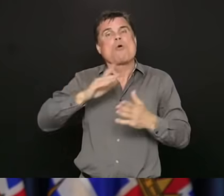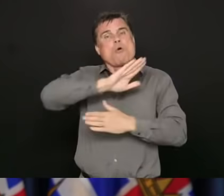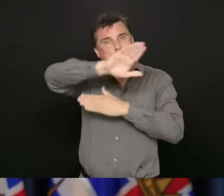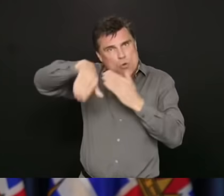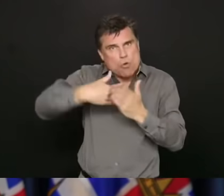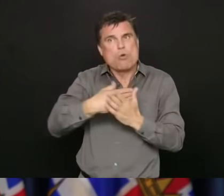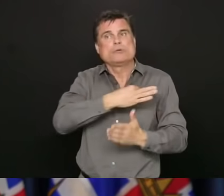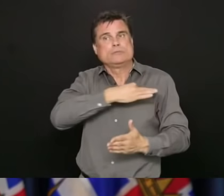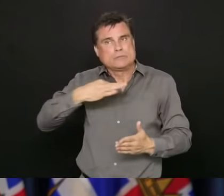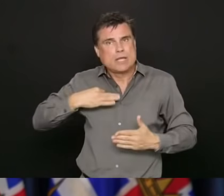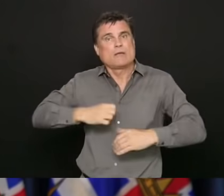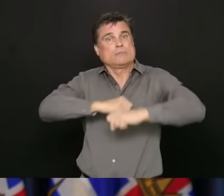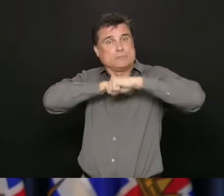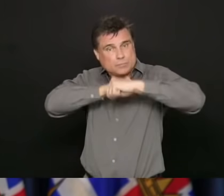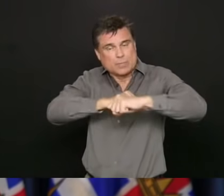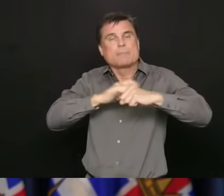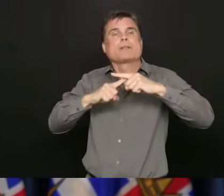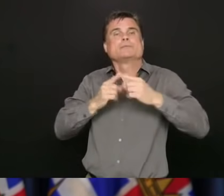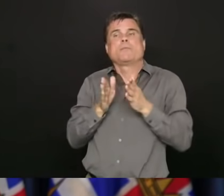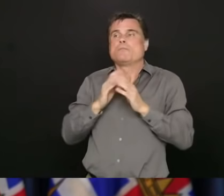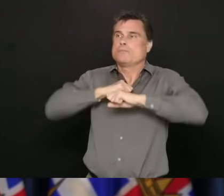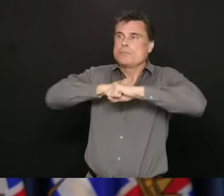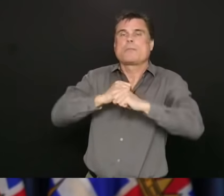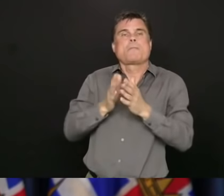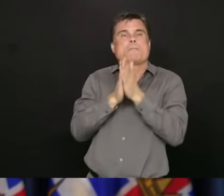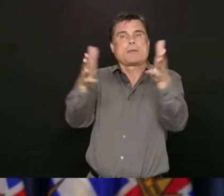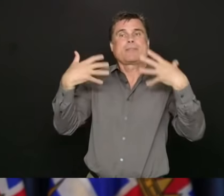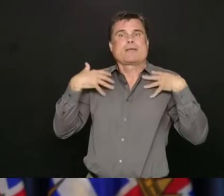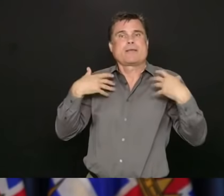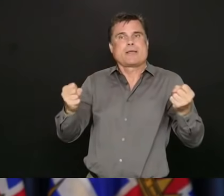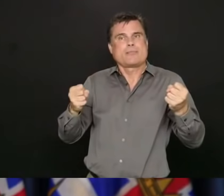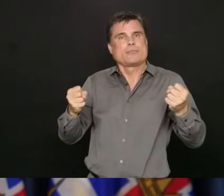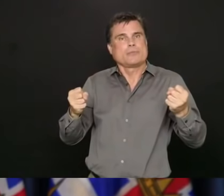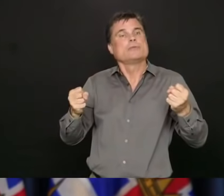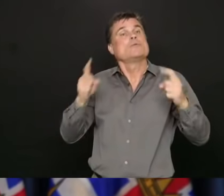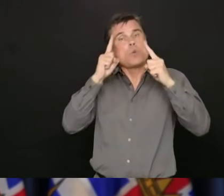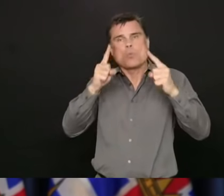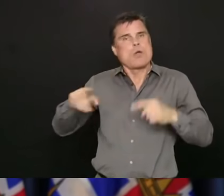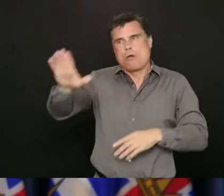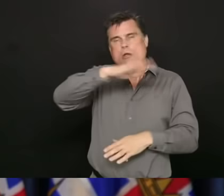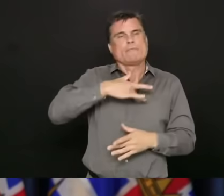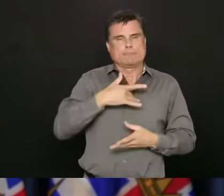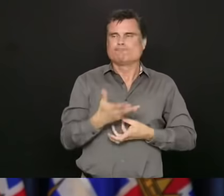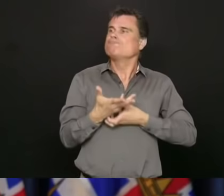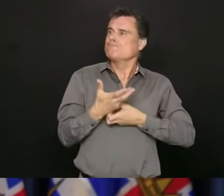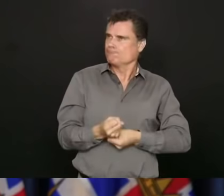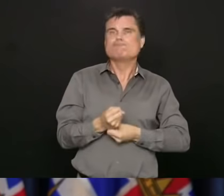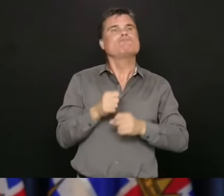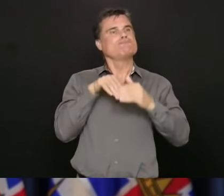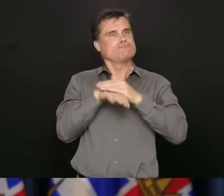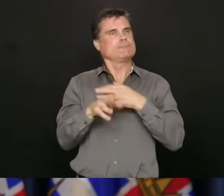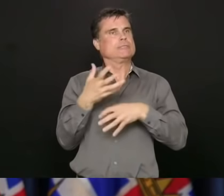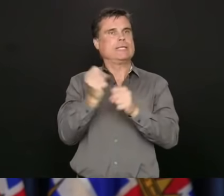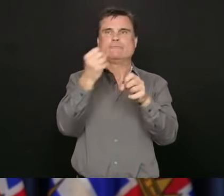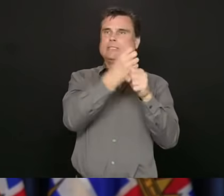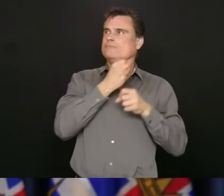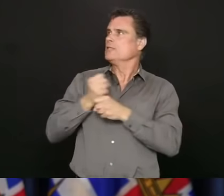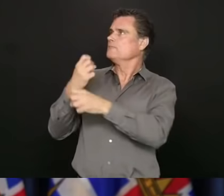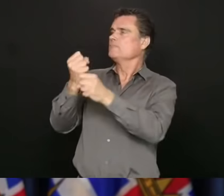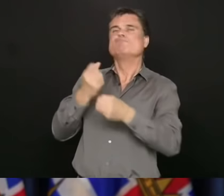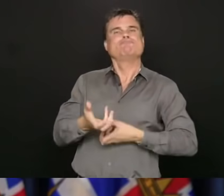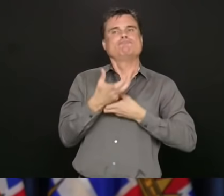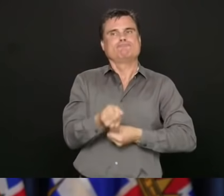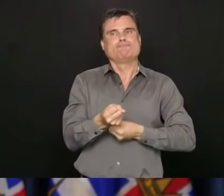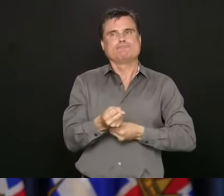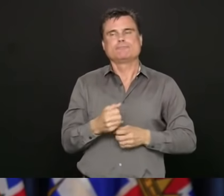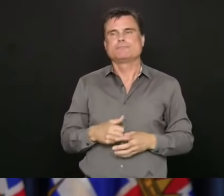questions about the only way a restart on the retail and personal services side, for example,